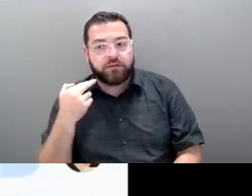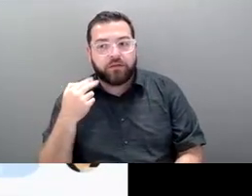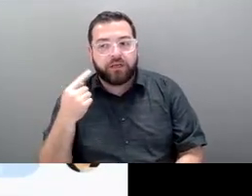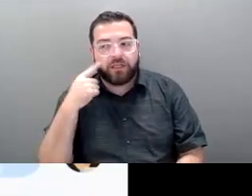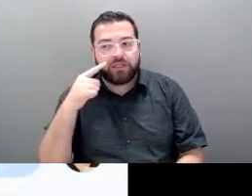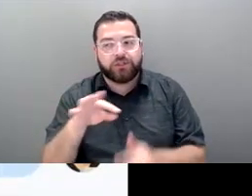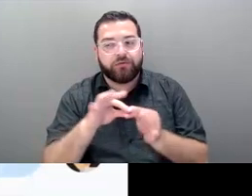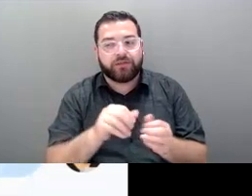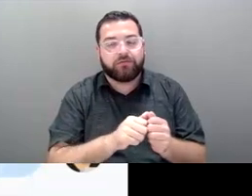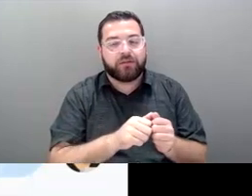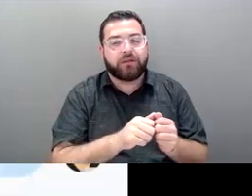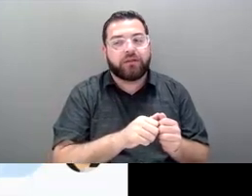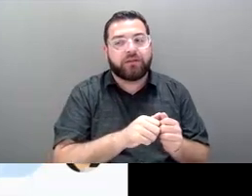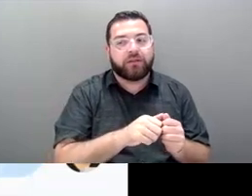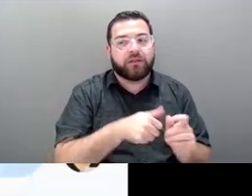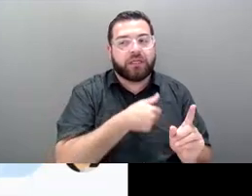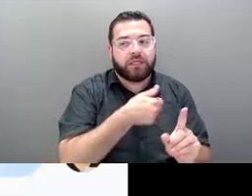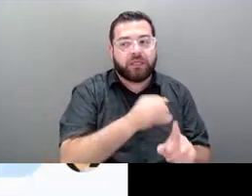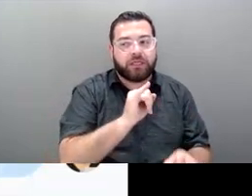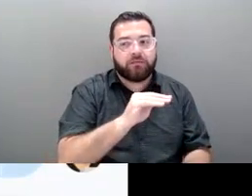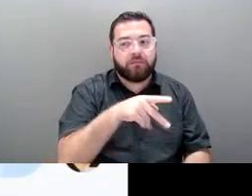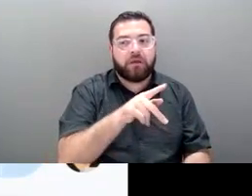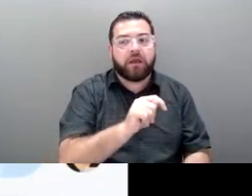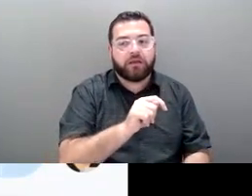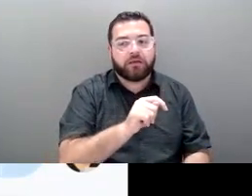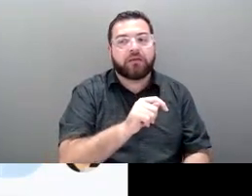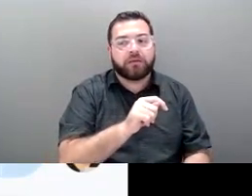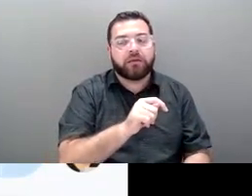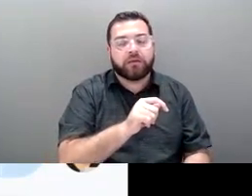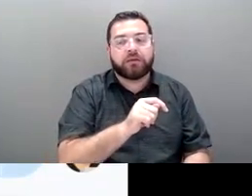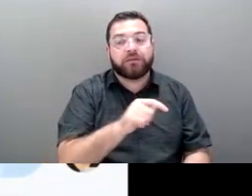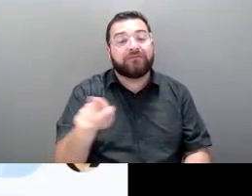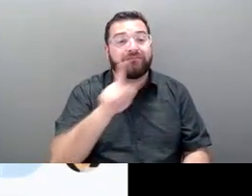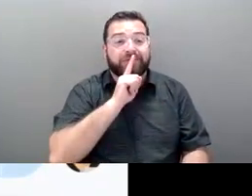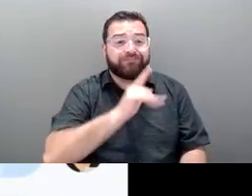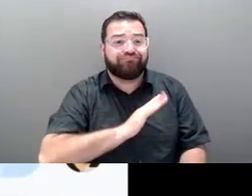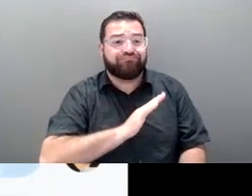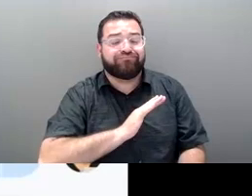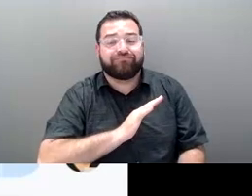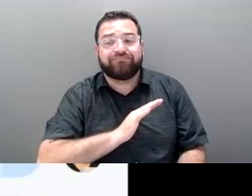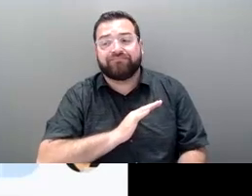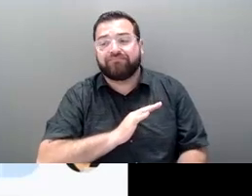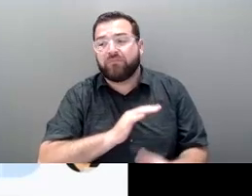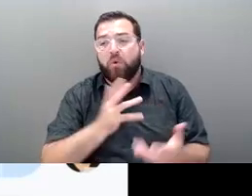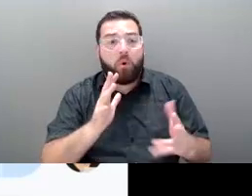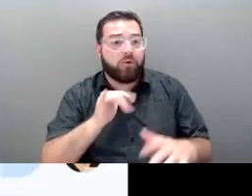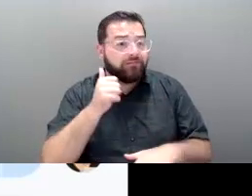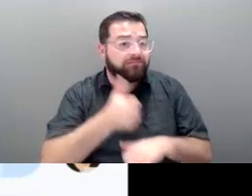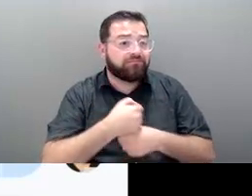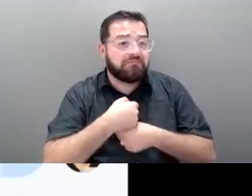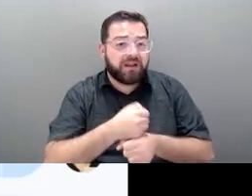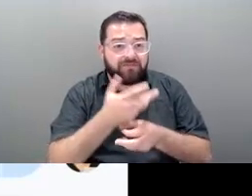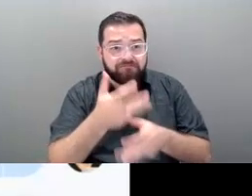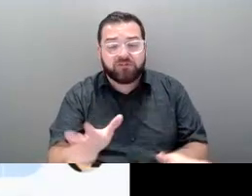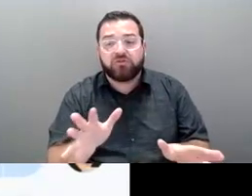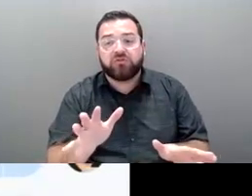to the impact risk material as well. So this is a really, really nice already made resource, and I'm going to take you back